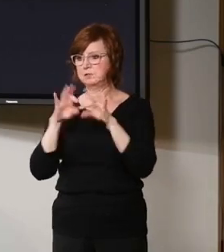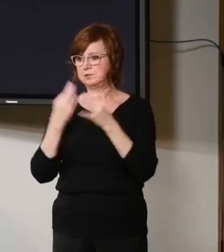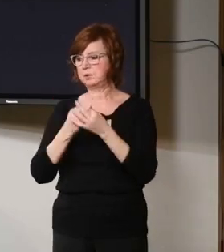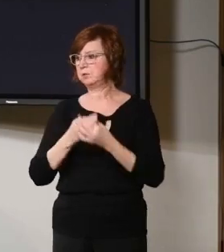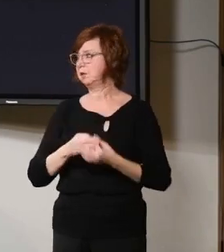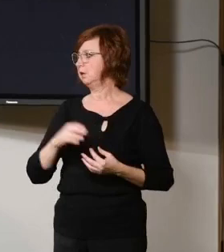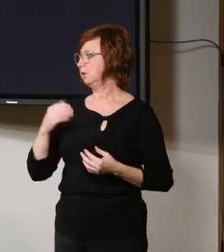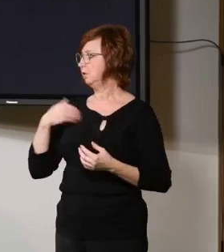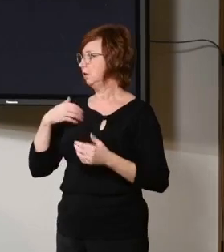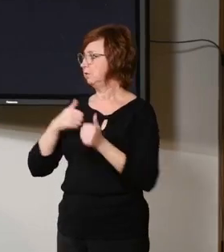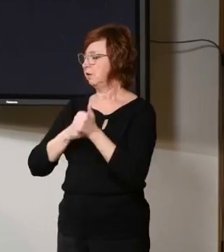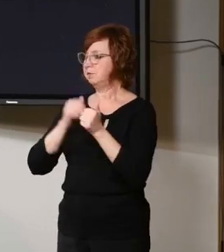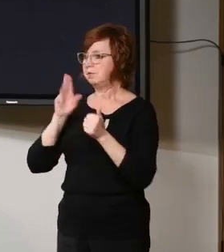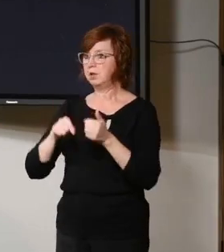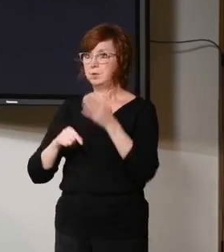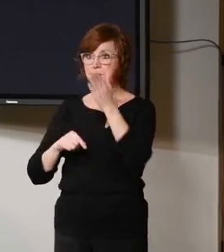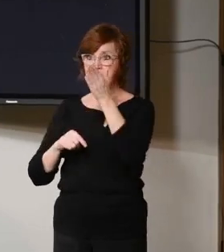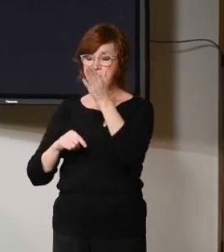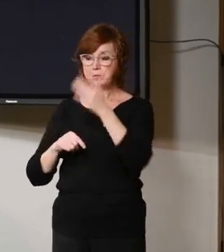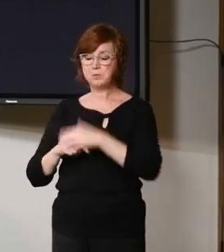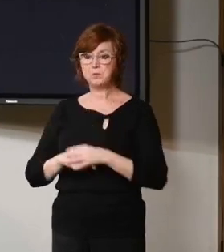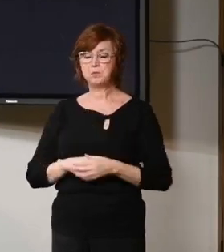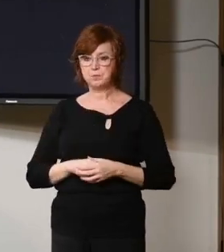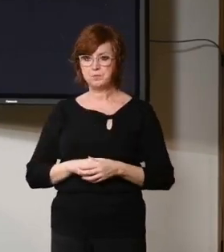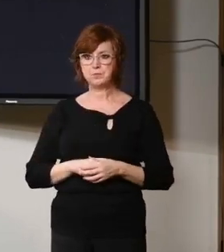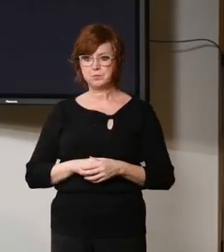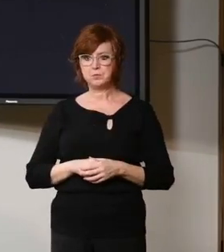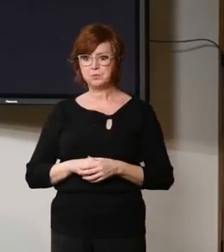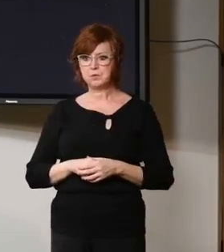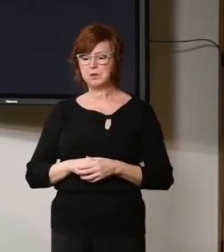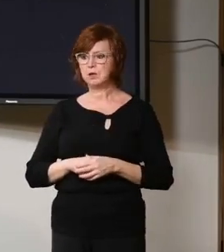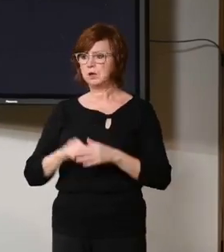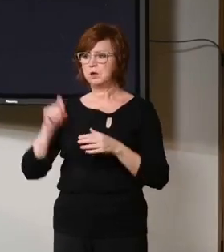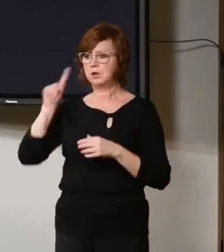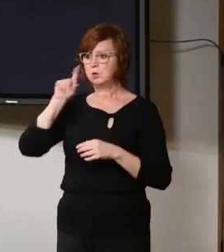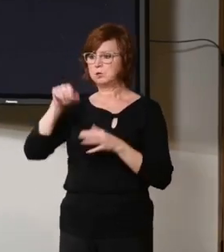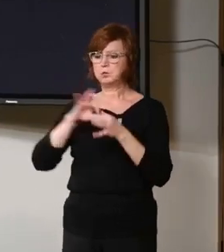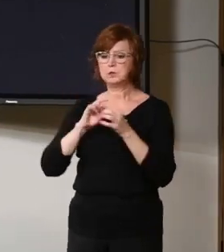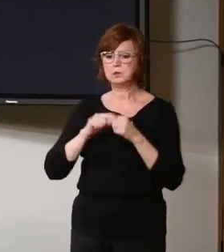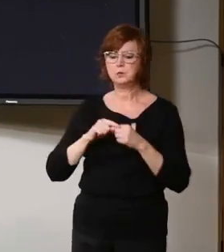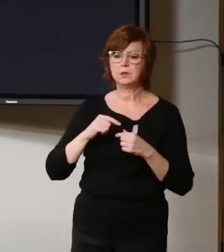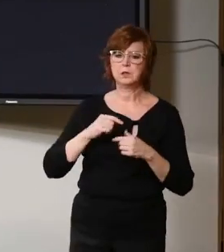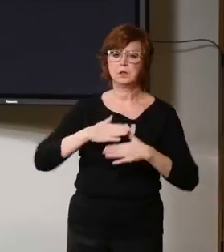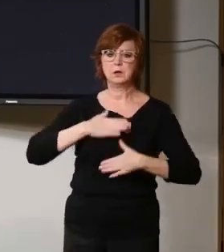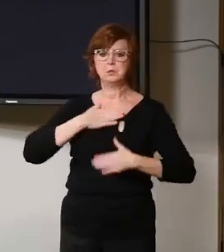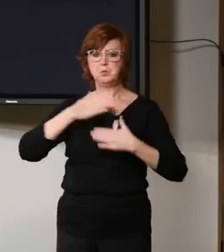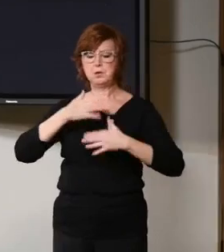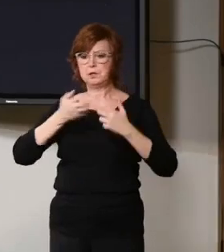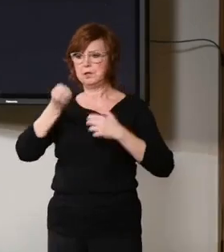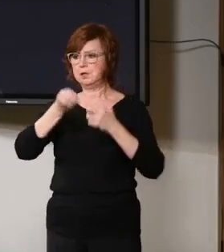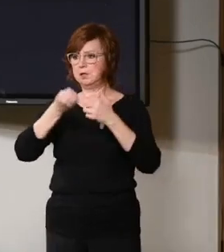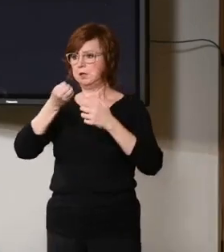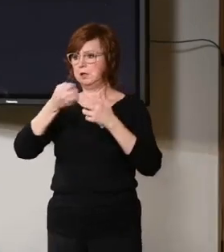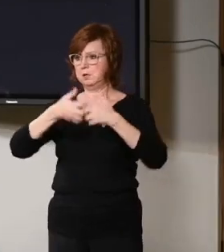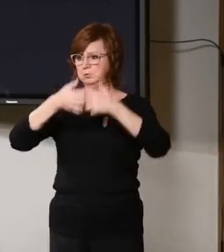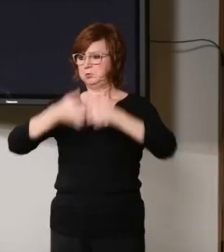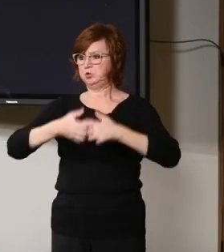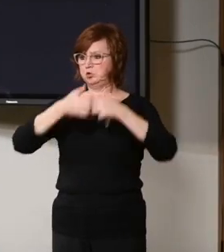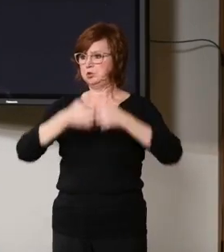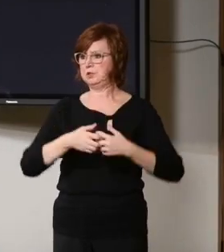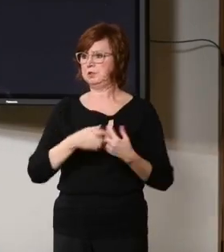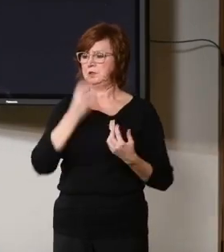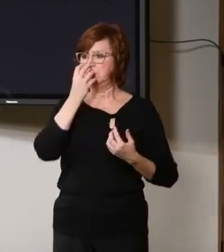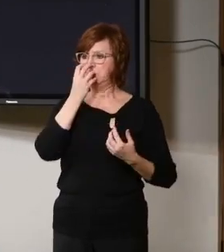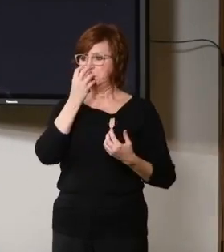Is there a follow-up? I had a question about ventilators as well. Could you tell us how many ventilators for the SHA, how